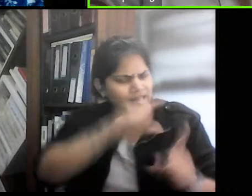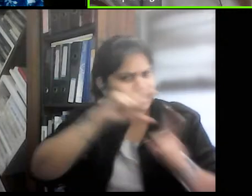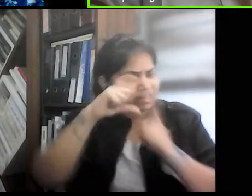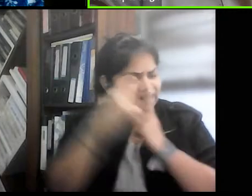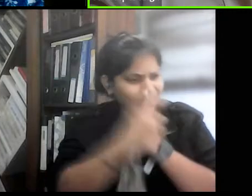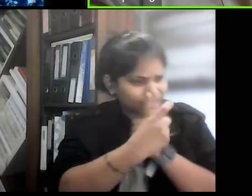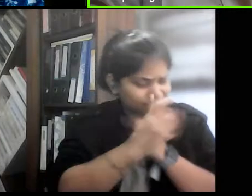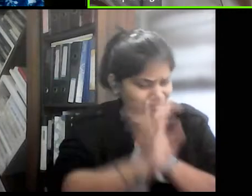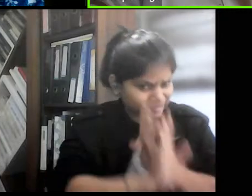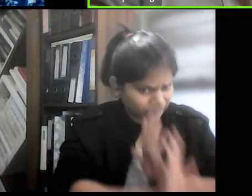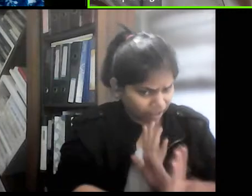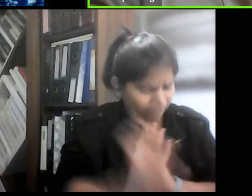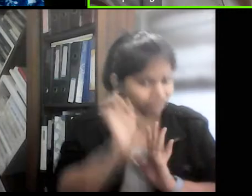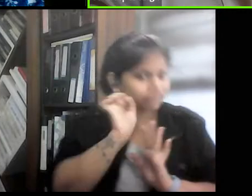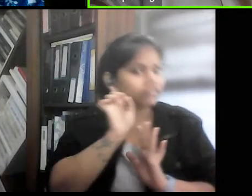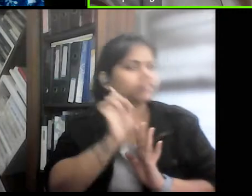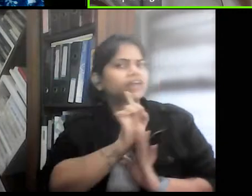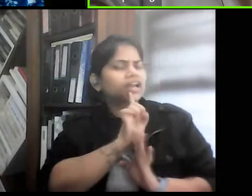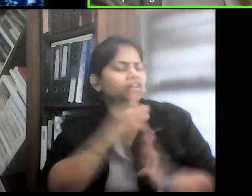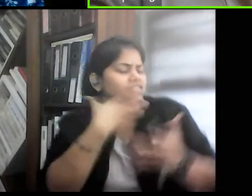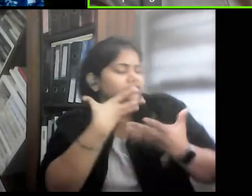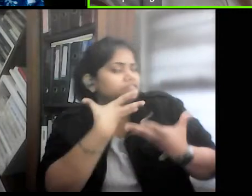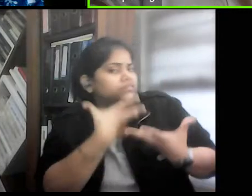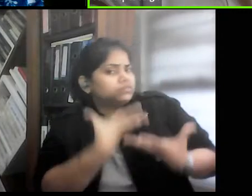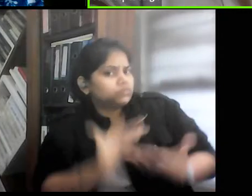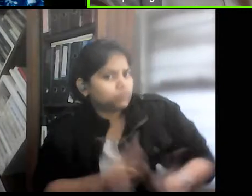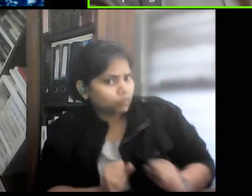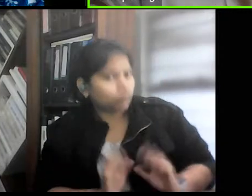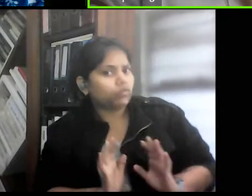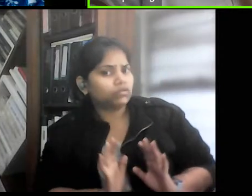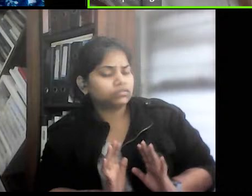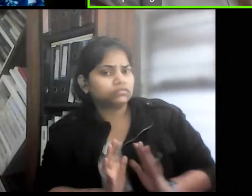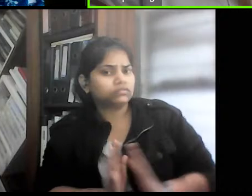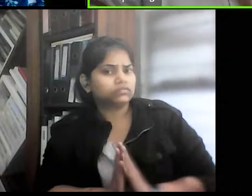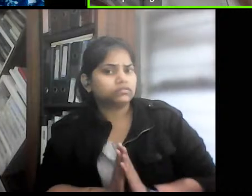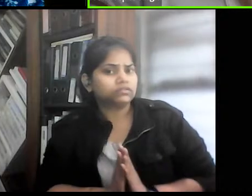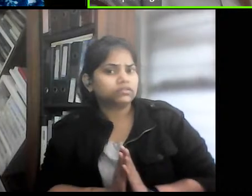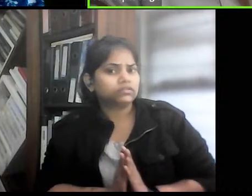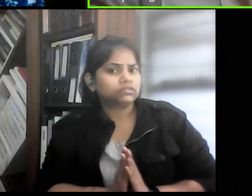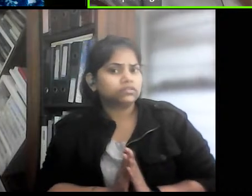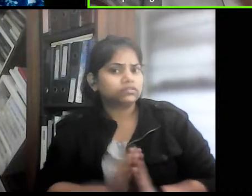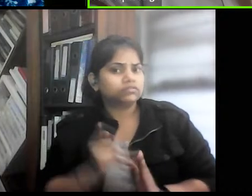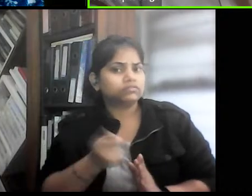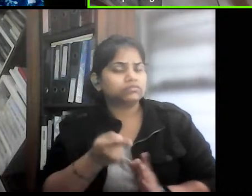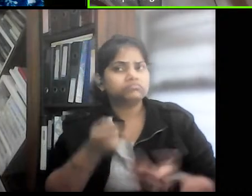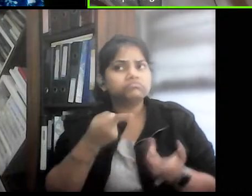community is seeking for, which is something that is the normative